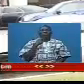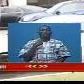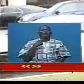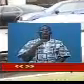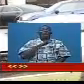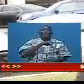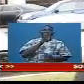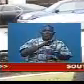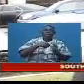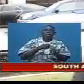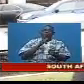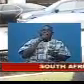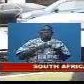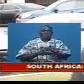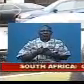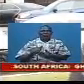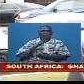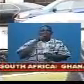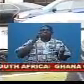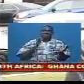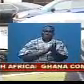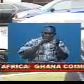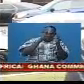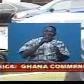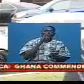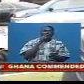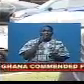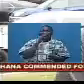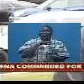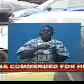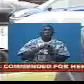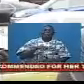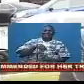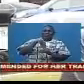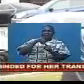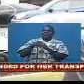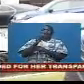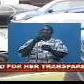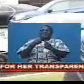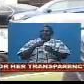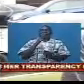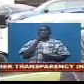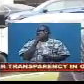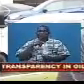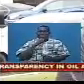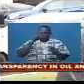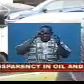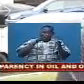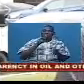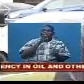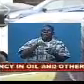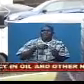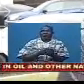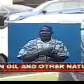came from them, you understand, and we need to honor them. They are special people. They were given to us by God, and we need to honor them in every